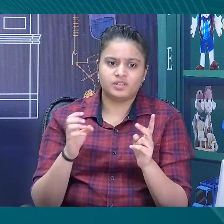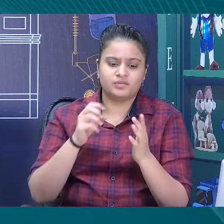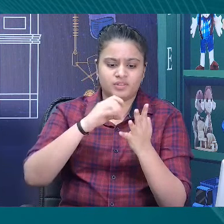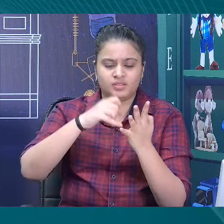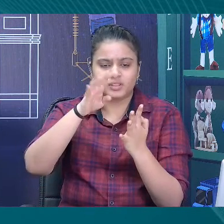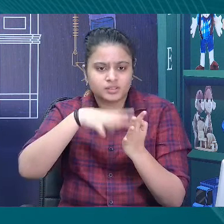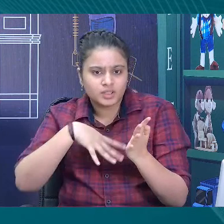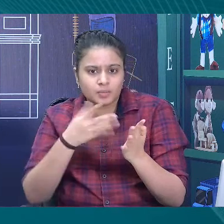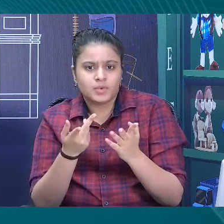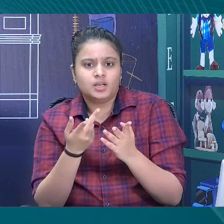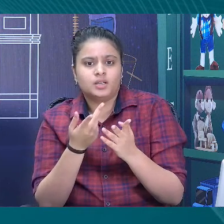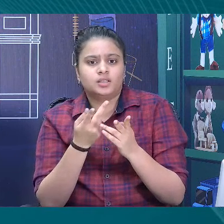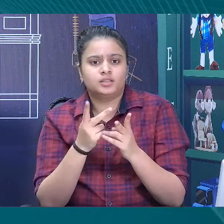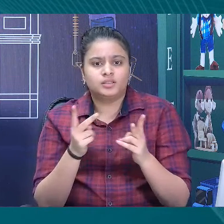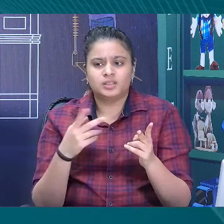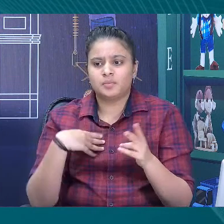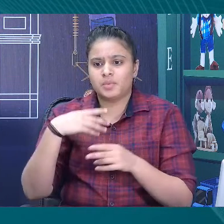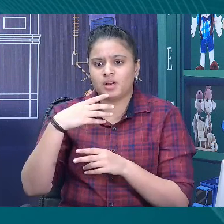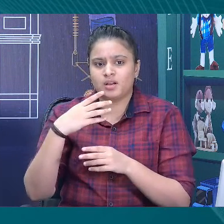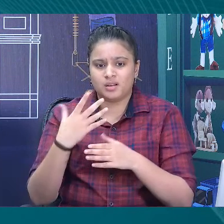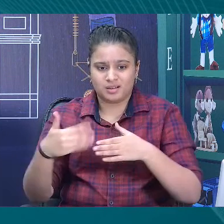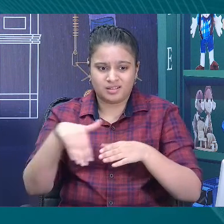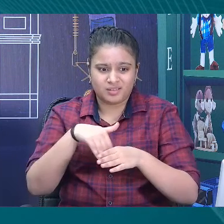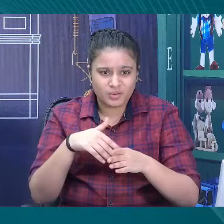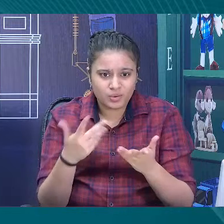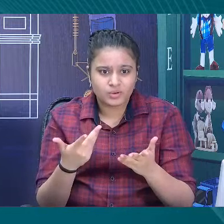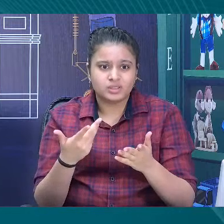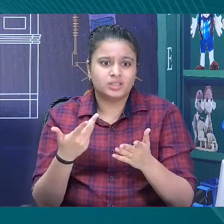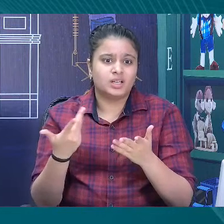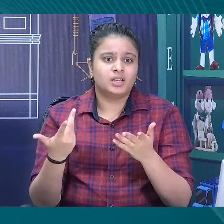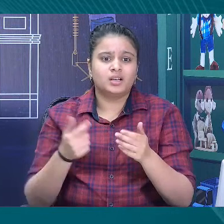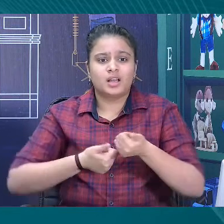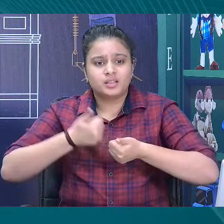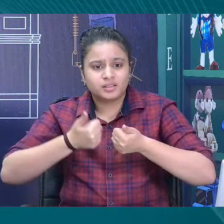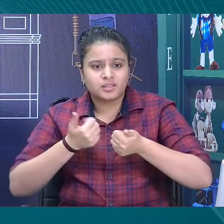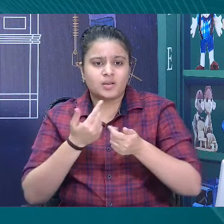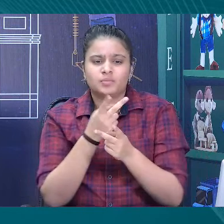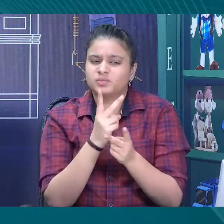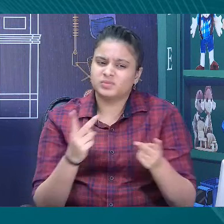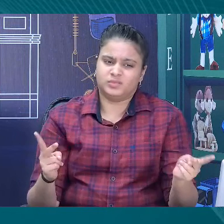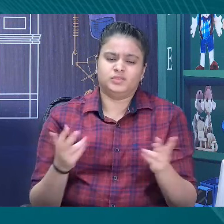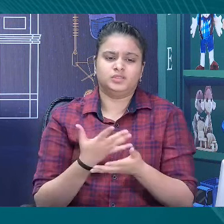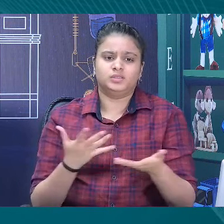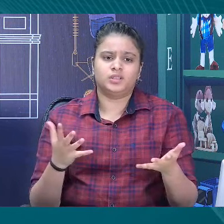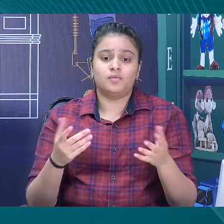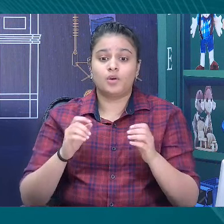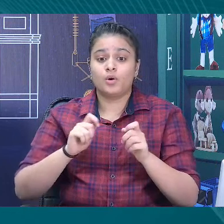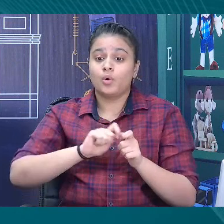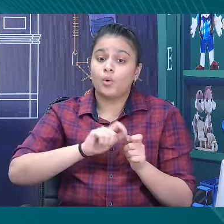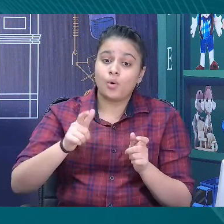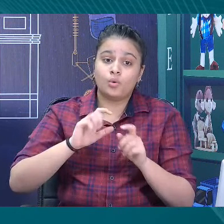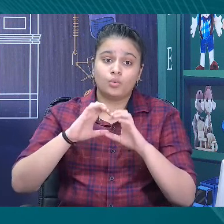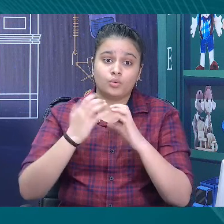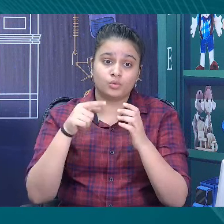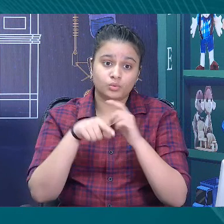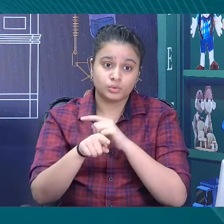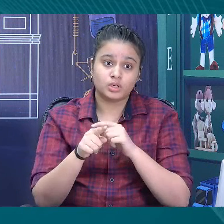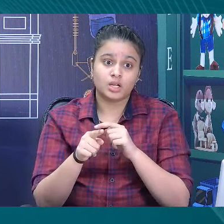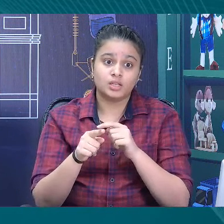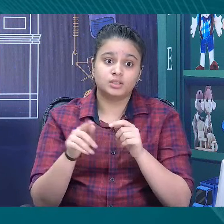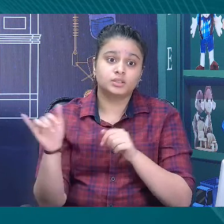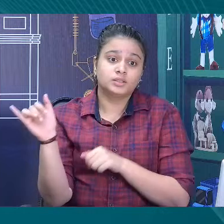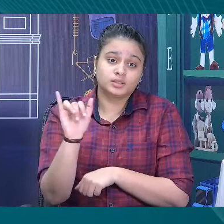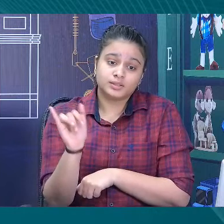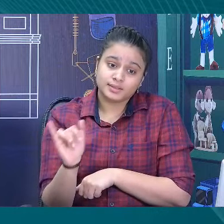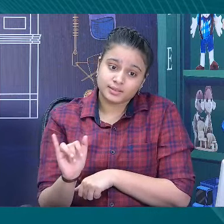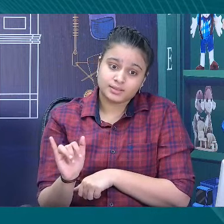curriculum, the content to be covered, exactly what the whole class was supposed to be able to do a particular thing at